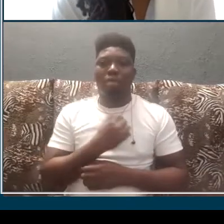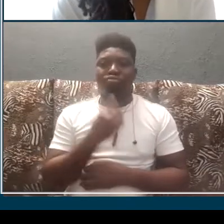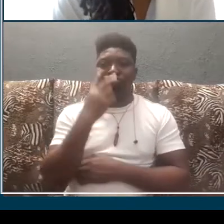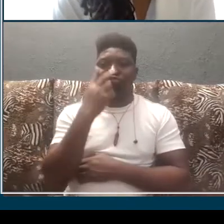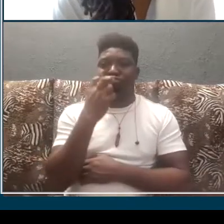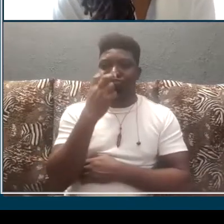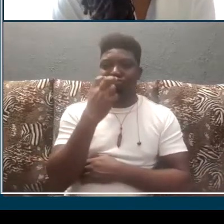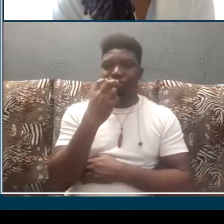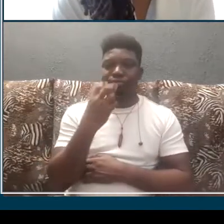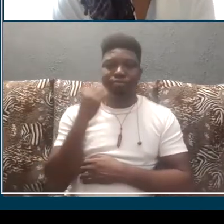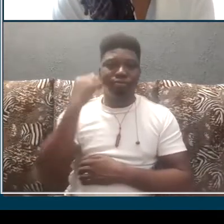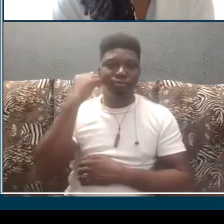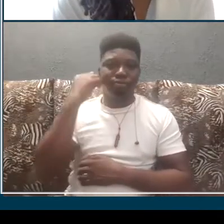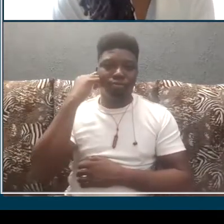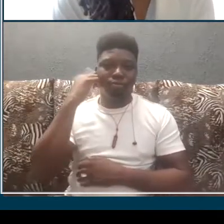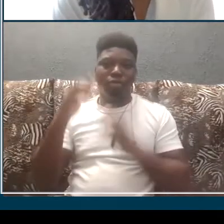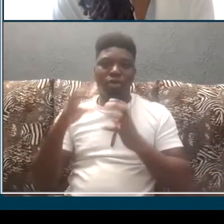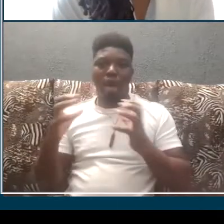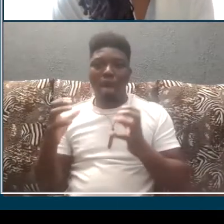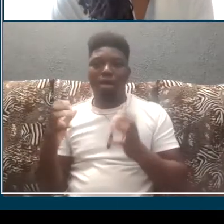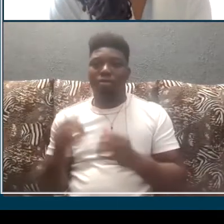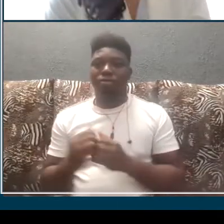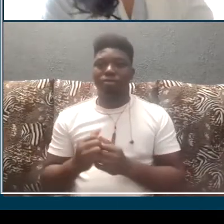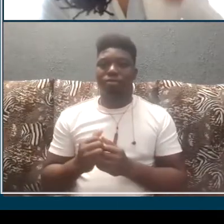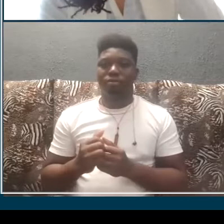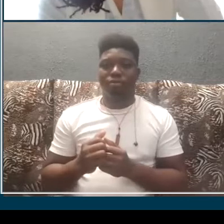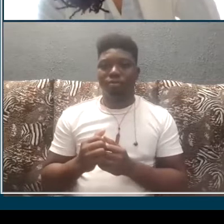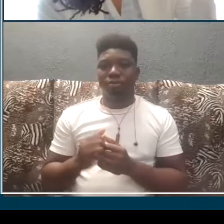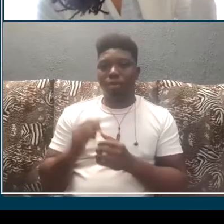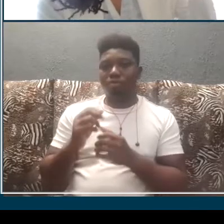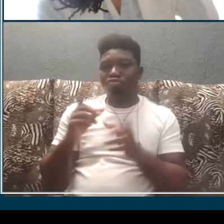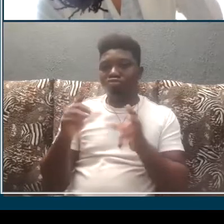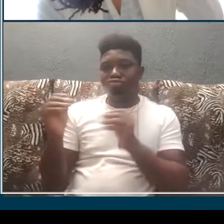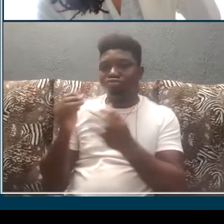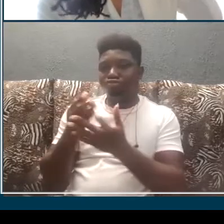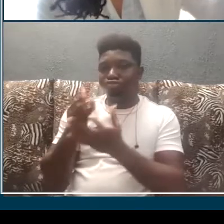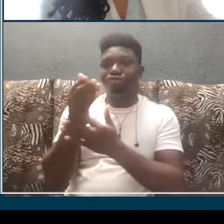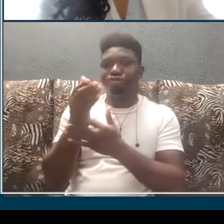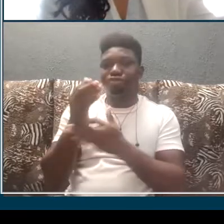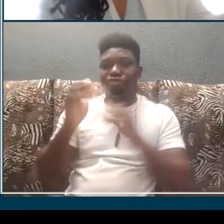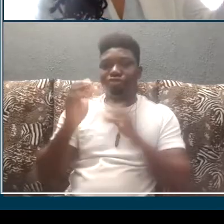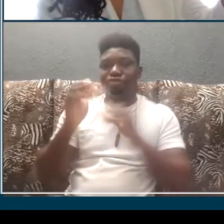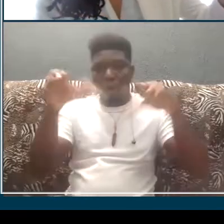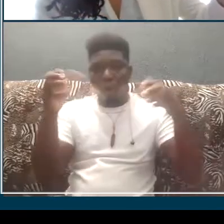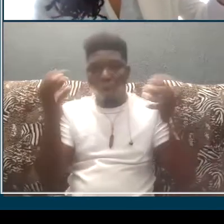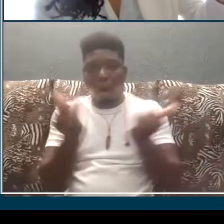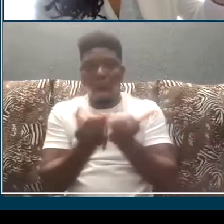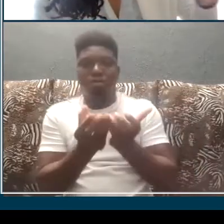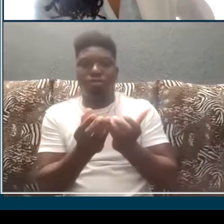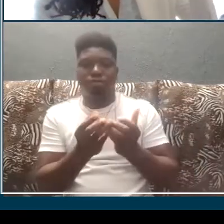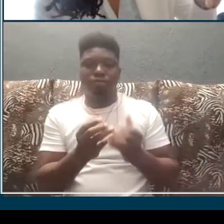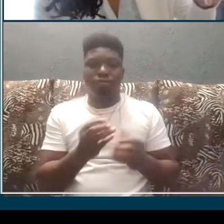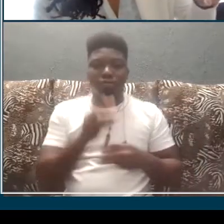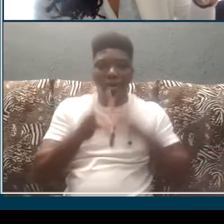space about moving through the world as, a Black and a Black woman.